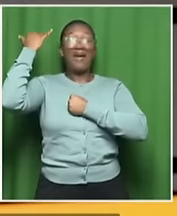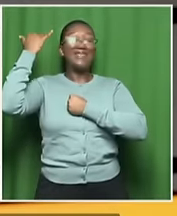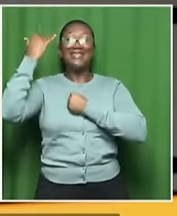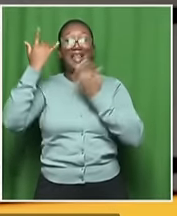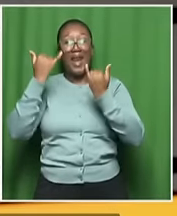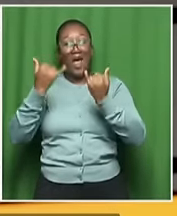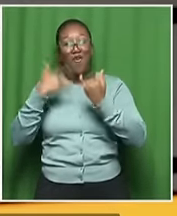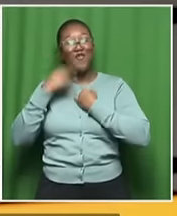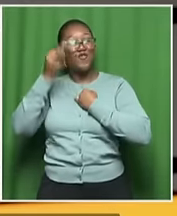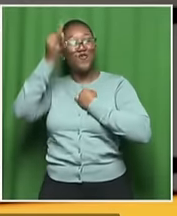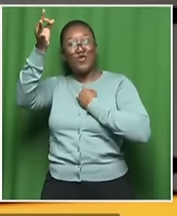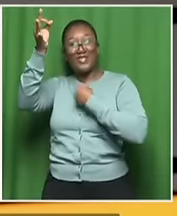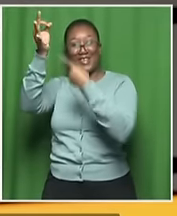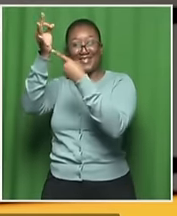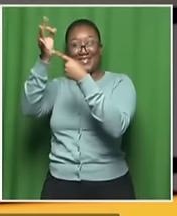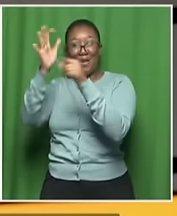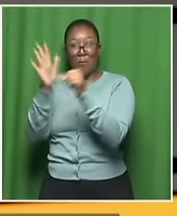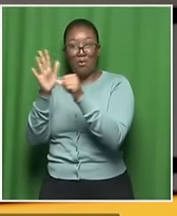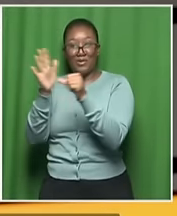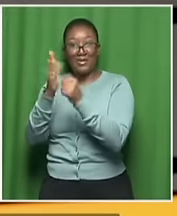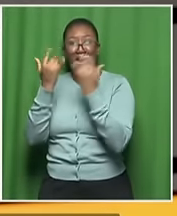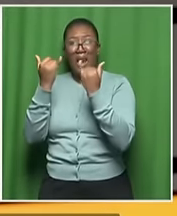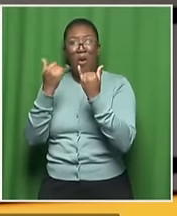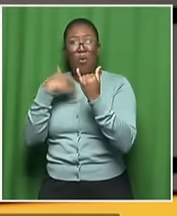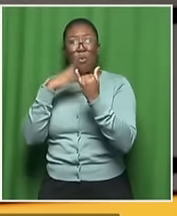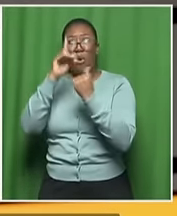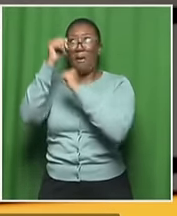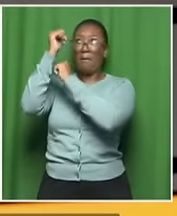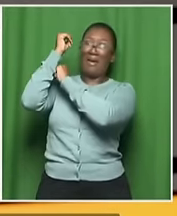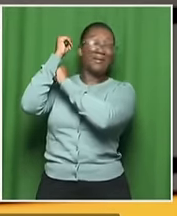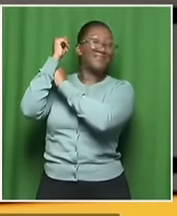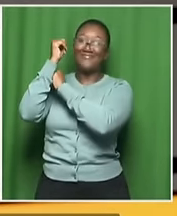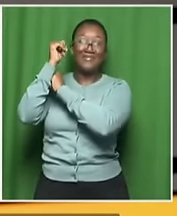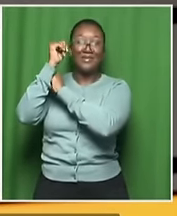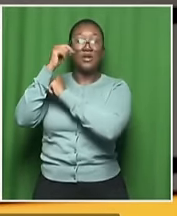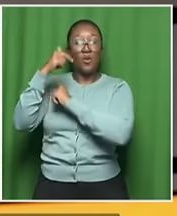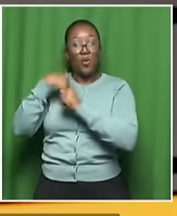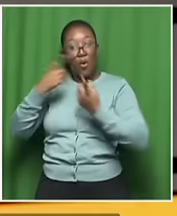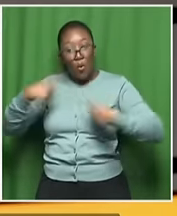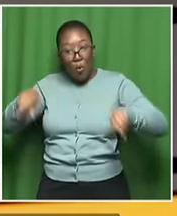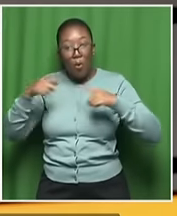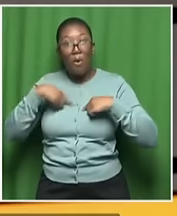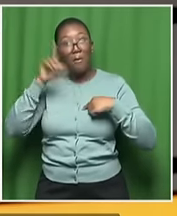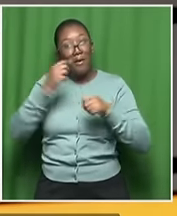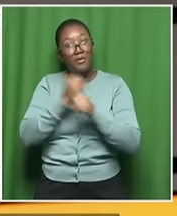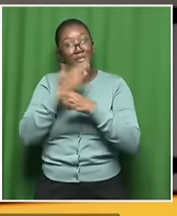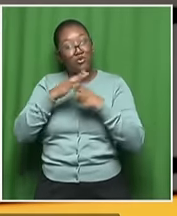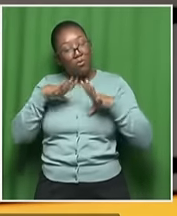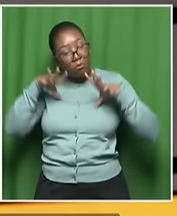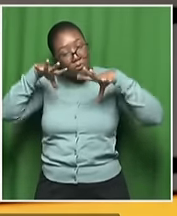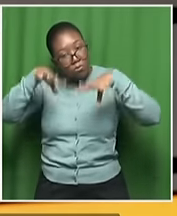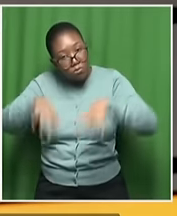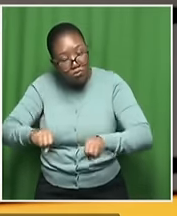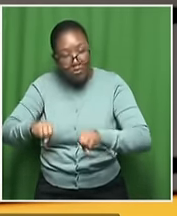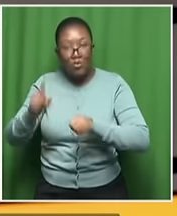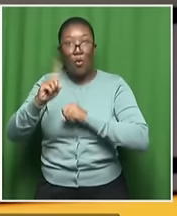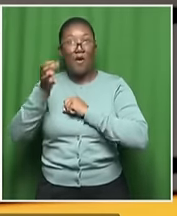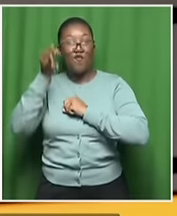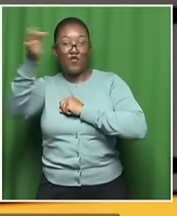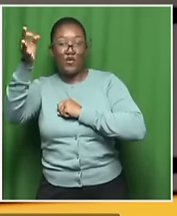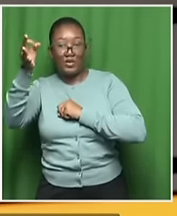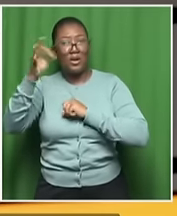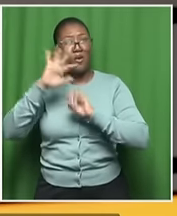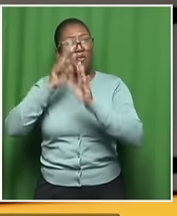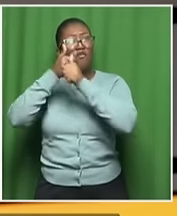future. Nobody wants to go back to apartheid. We have to take hands in South Africa. That's what our constitution